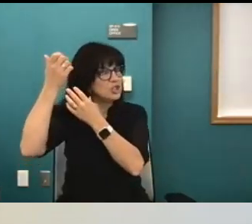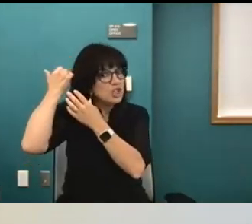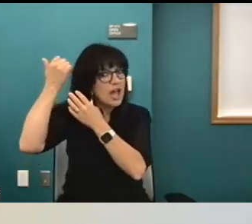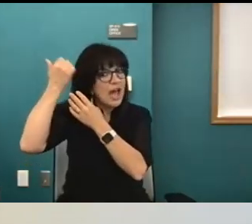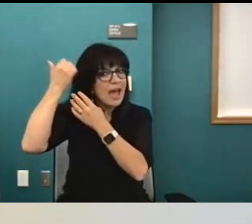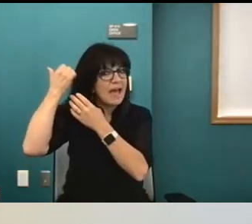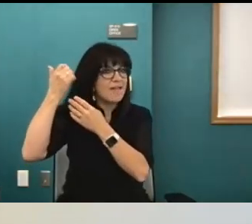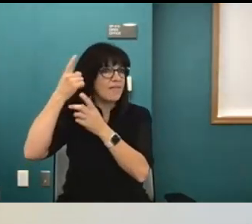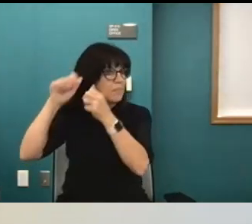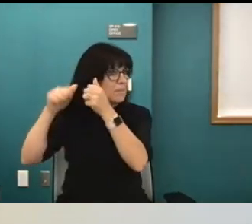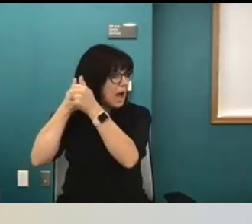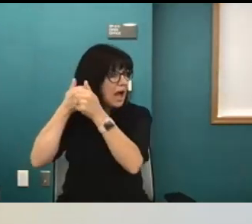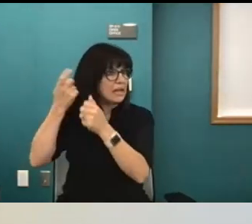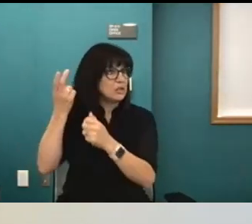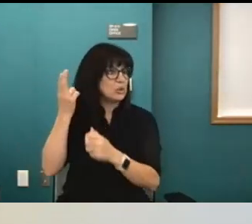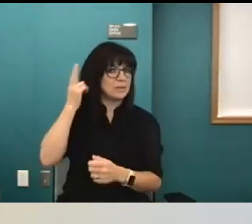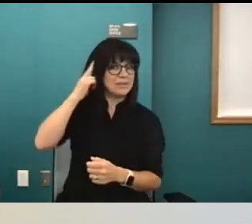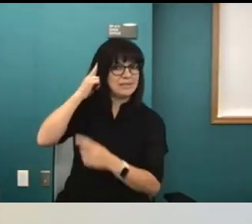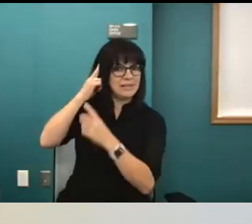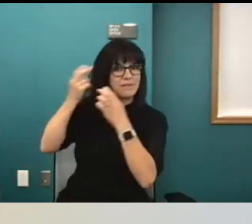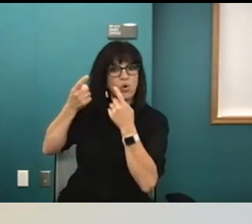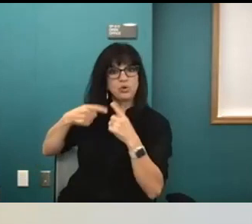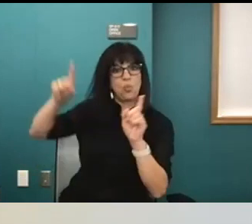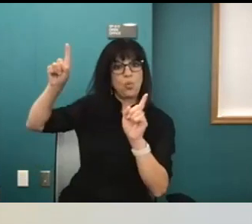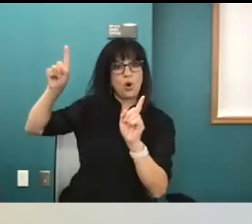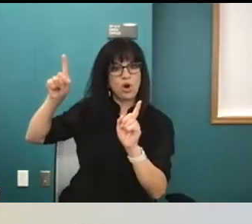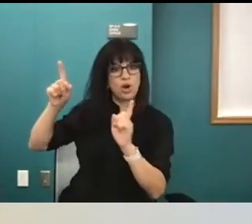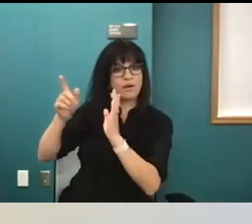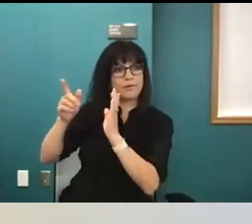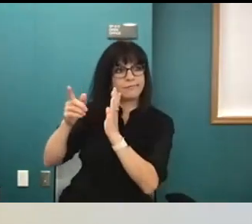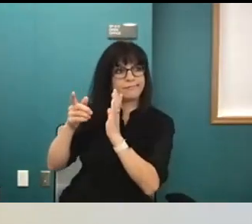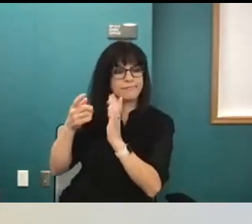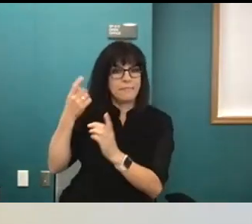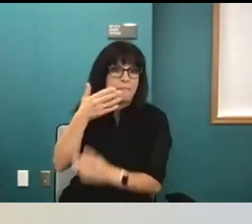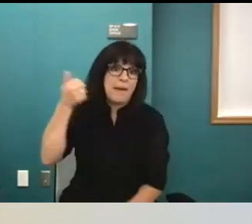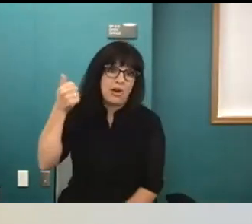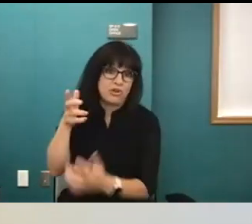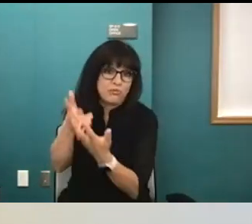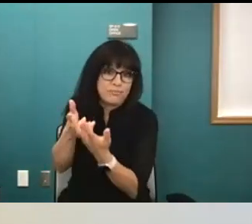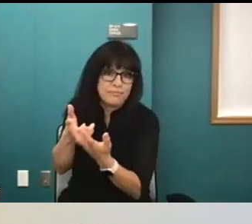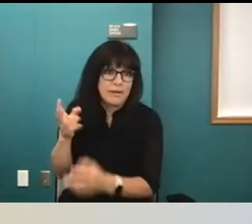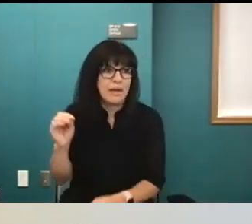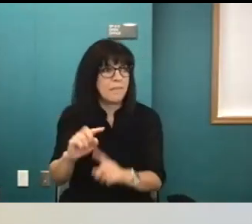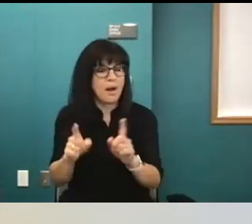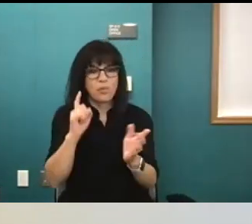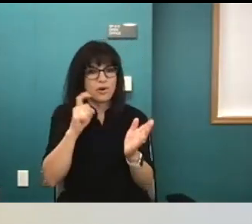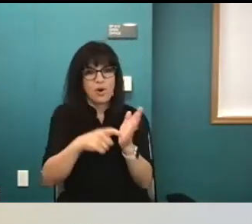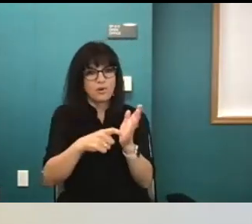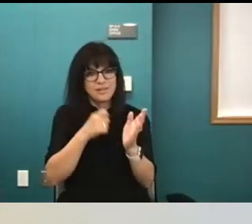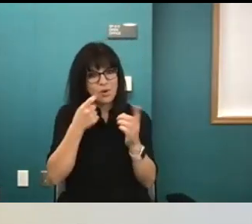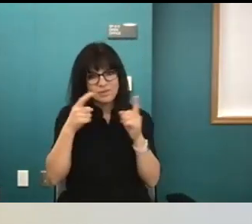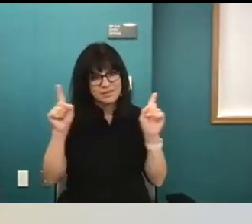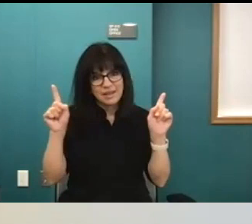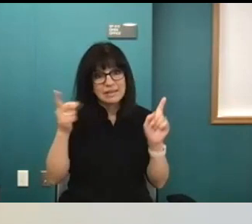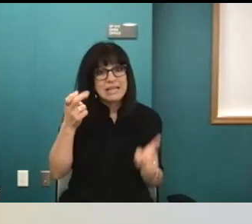his ear to make it work better for him. And we're just not seeing success. He'd rather